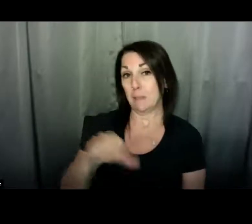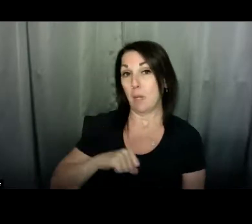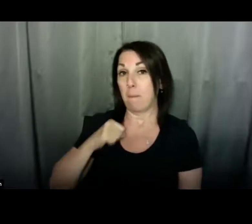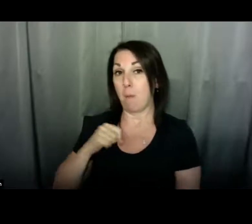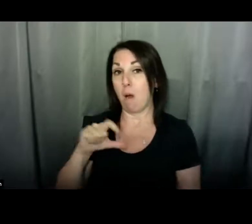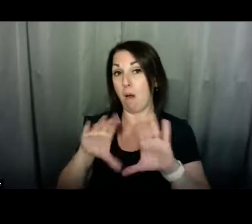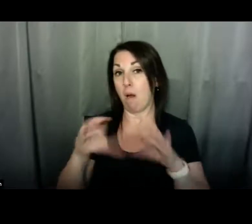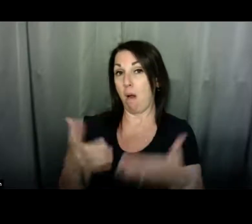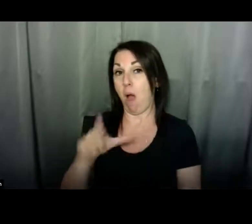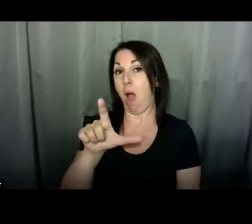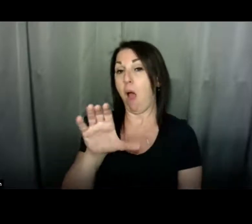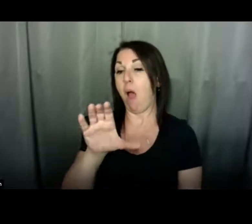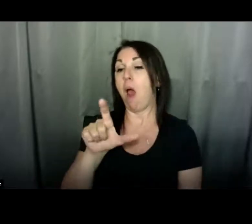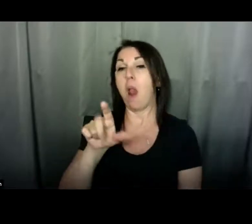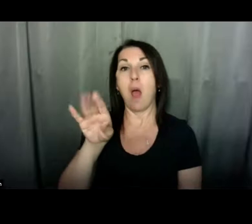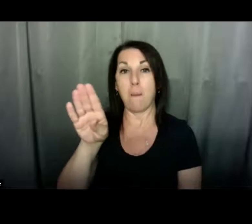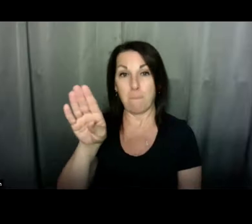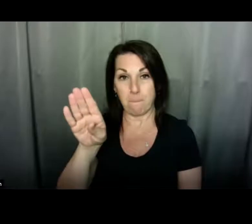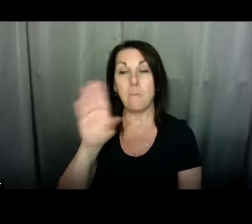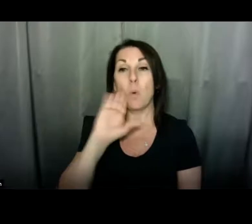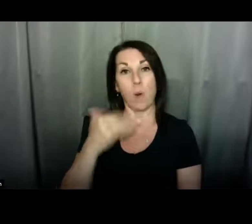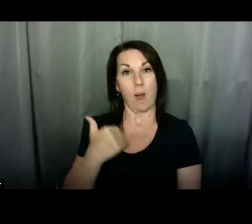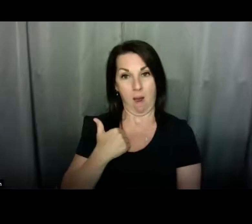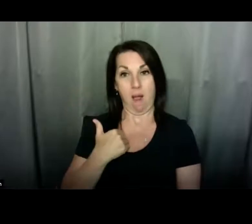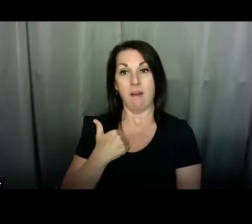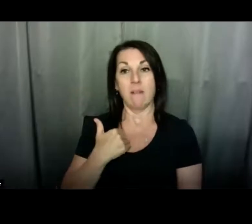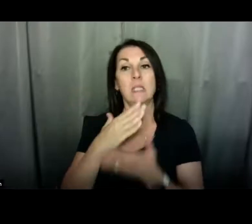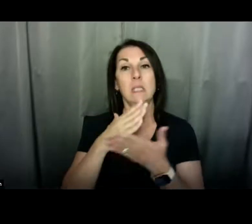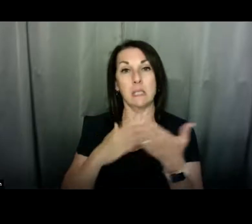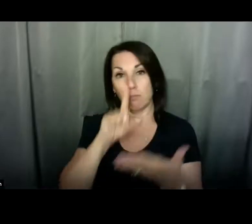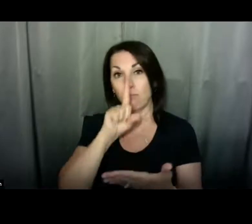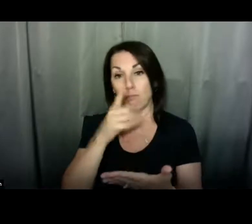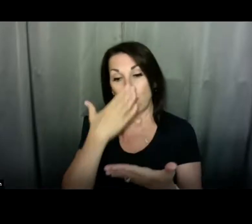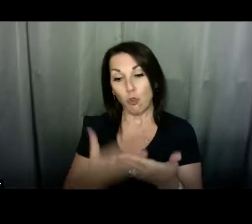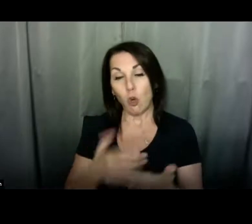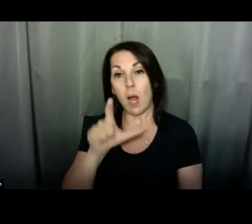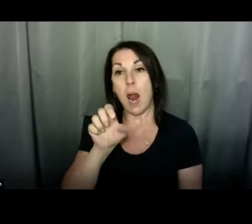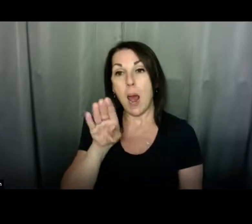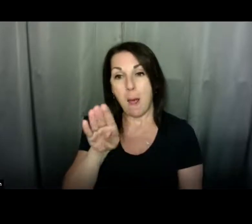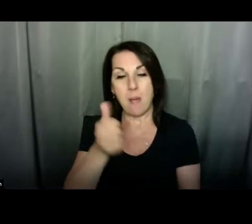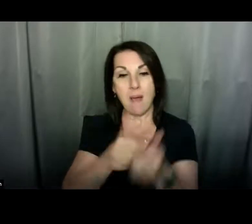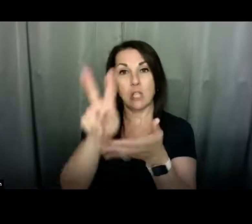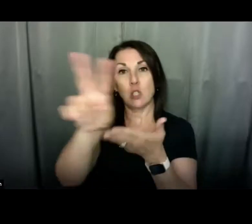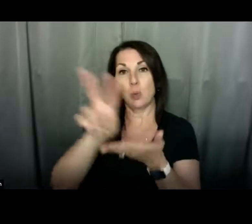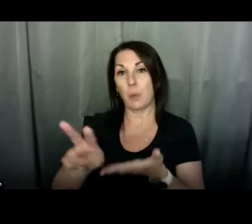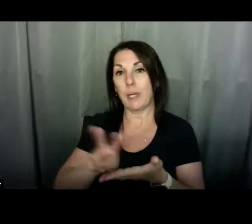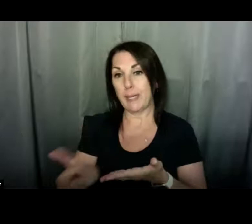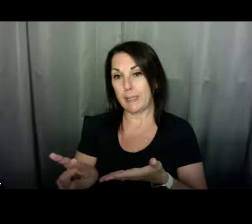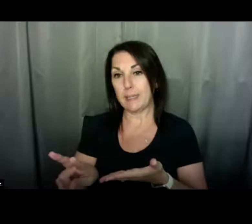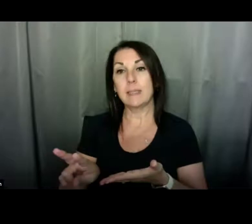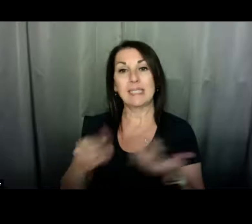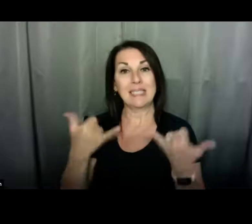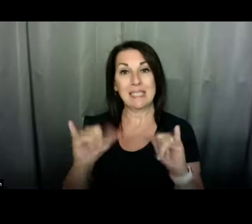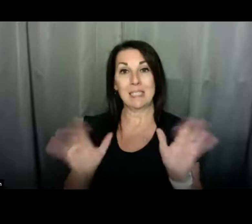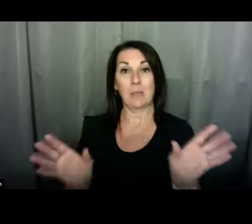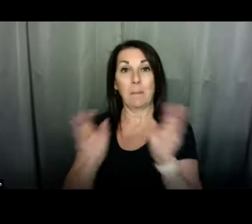So they would have a club, and we have some fairly good clubs that actually meet almost every 2 weeks, and are still meeting through the summer because